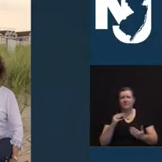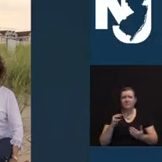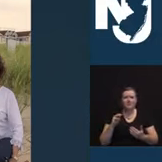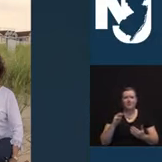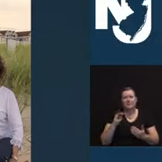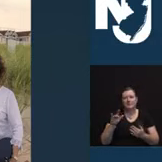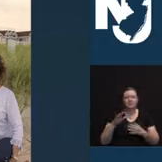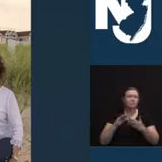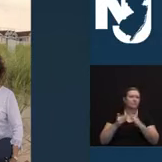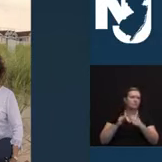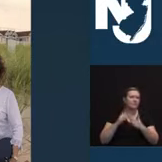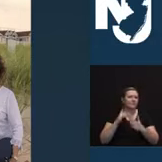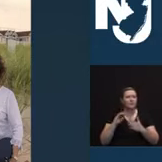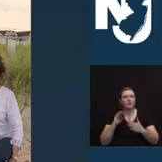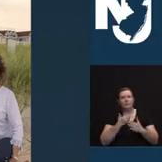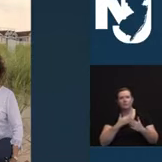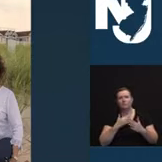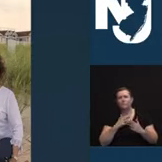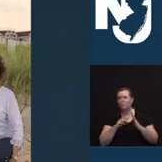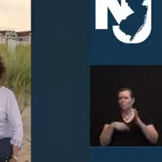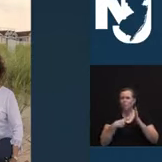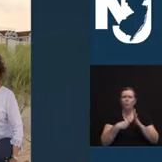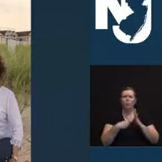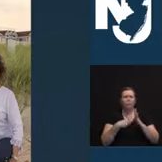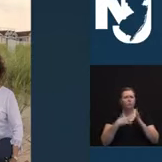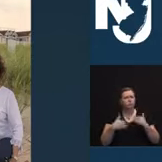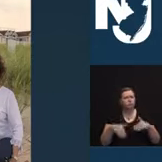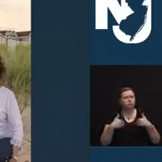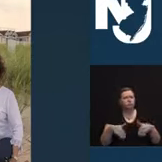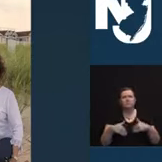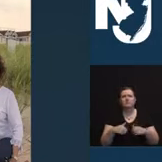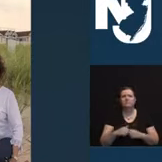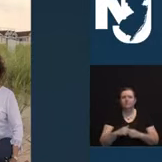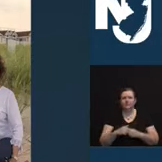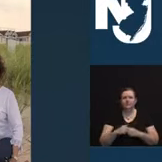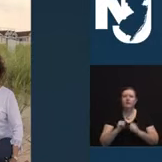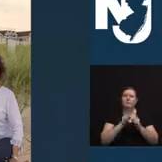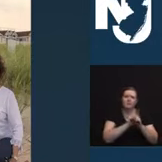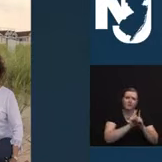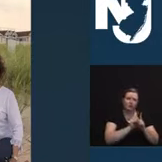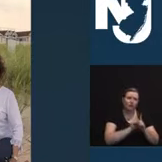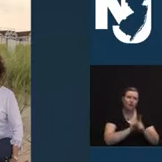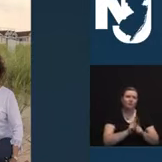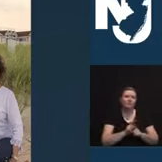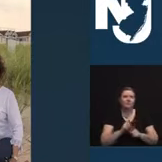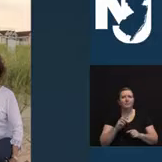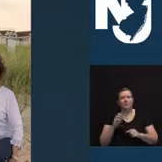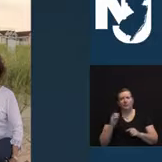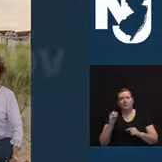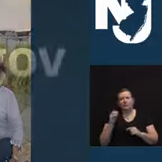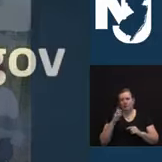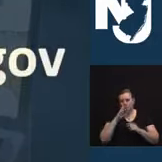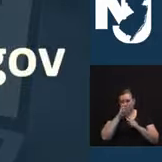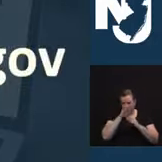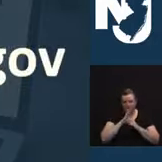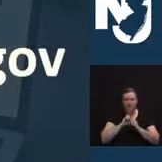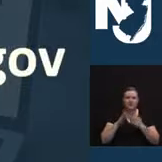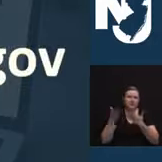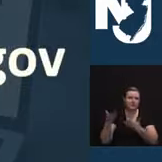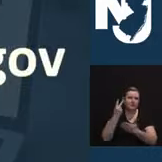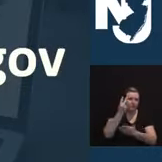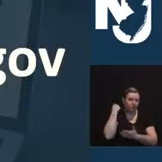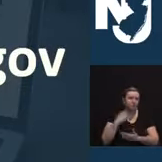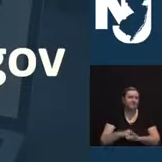and mentor for so many. May his memory be a blessing. Now let's switch gears. As we've highlighted